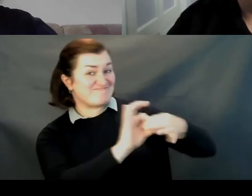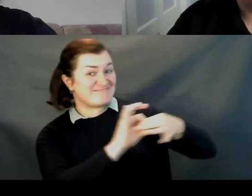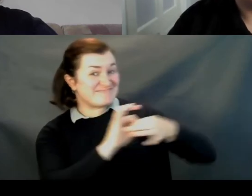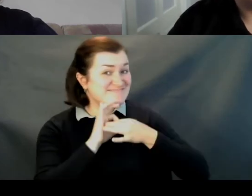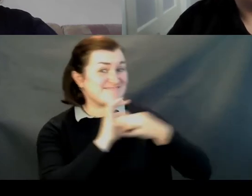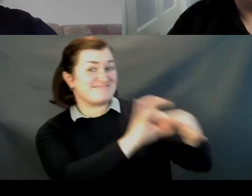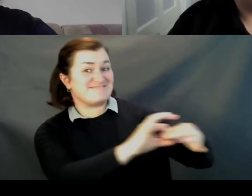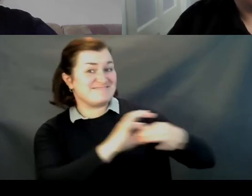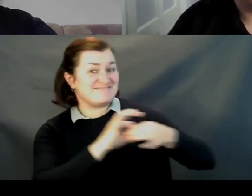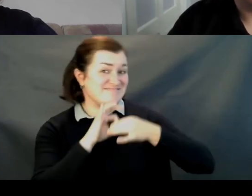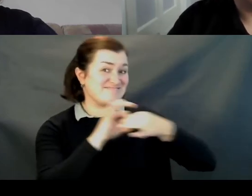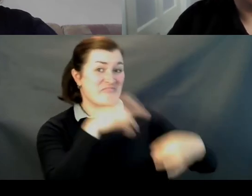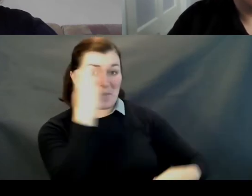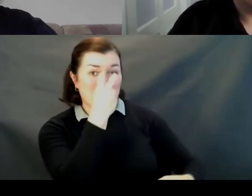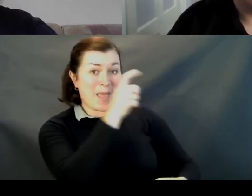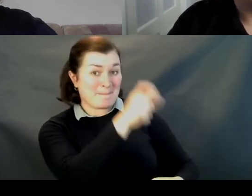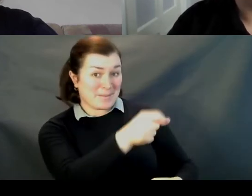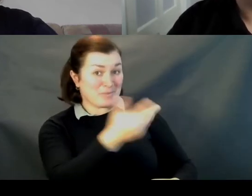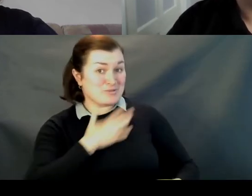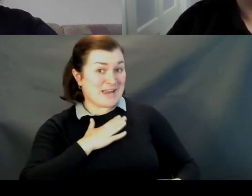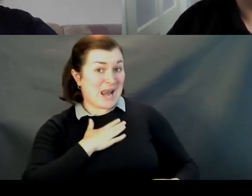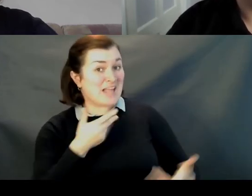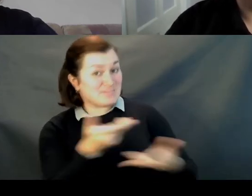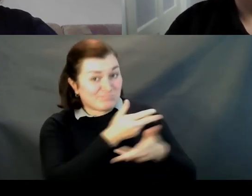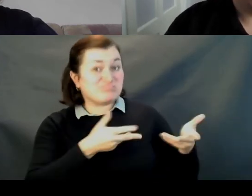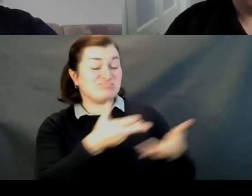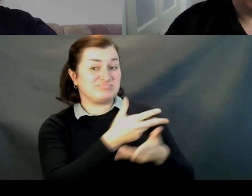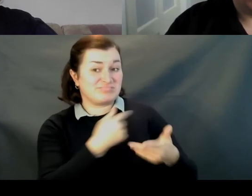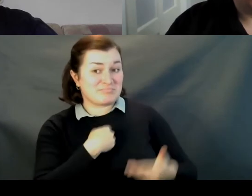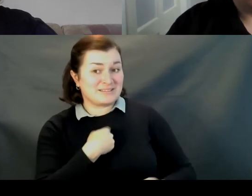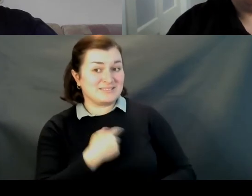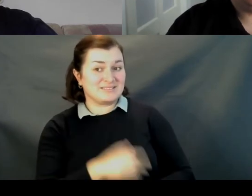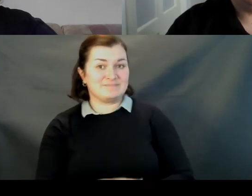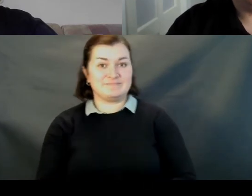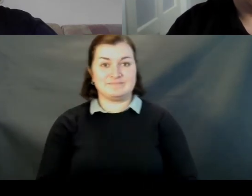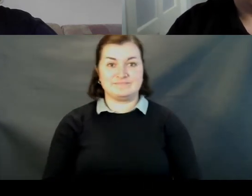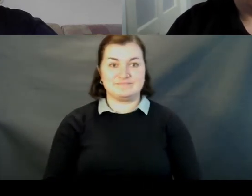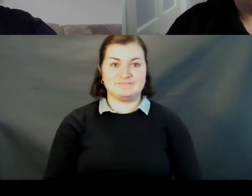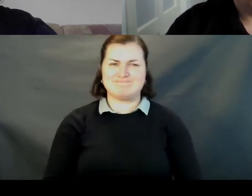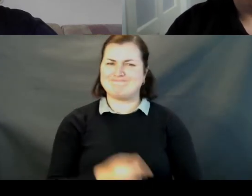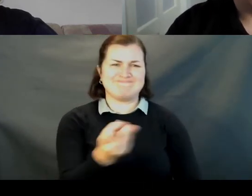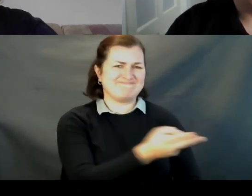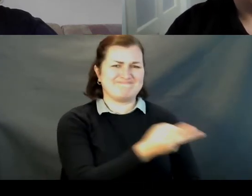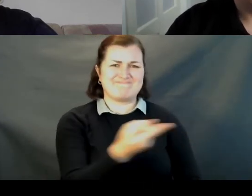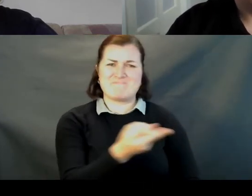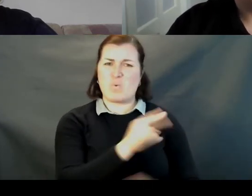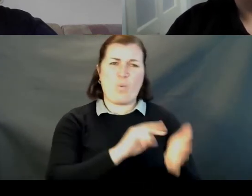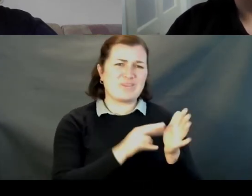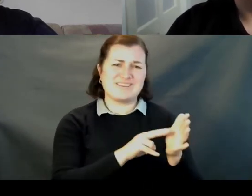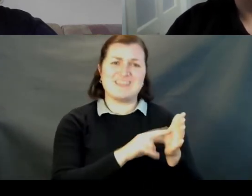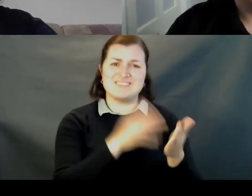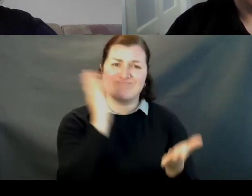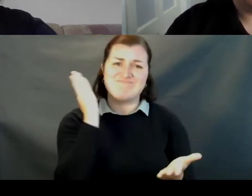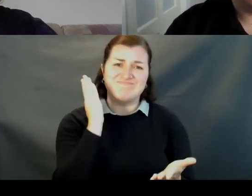you know, people that wouldn't mind talking to me about that? Them organisations will definitely more than happy to help you do something like that,